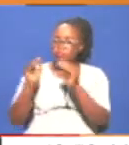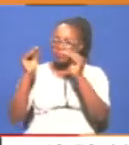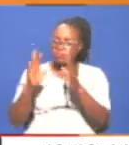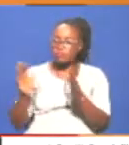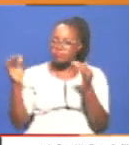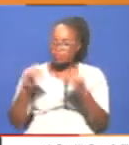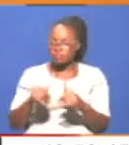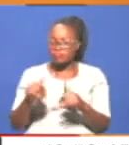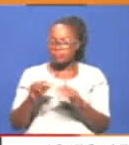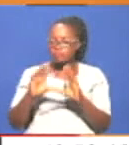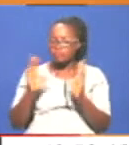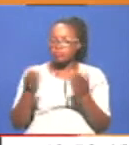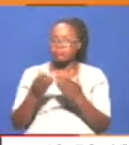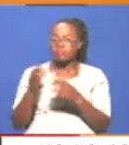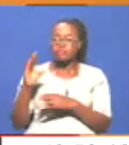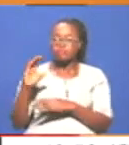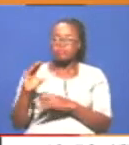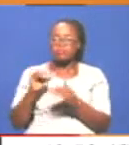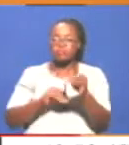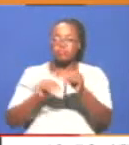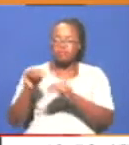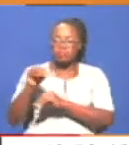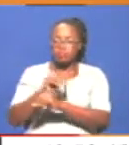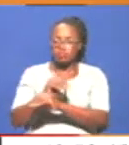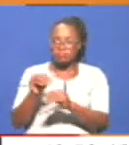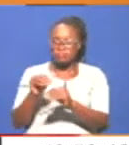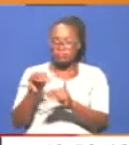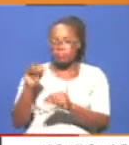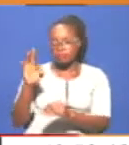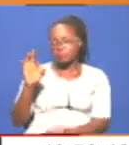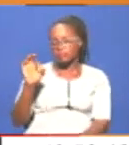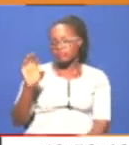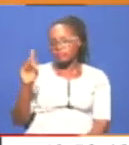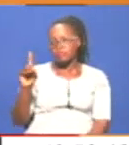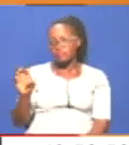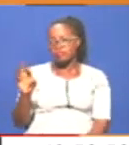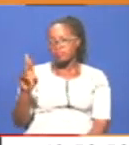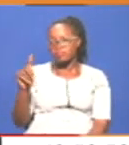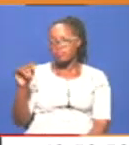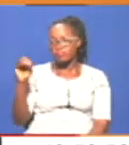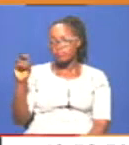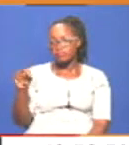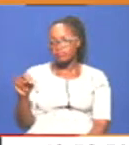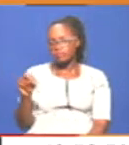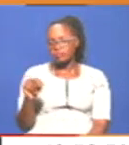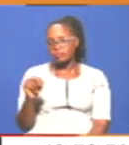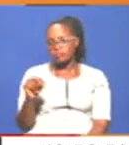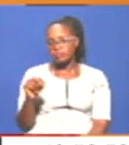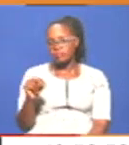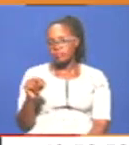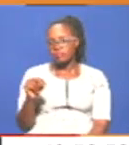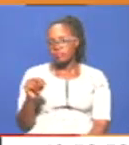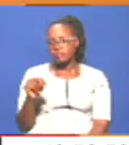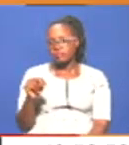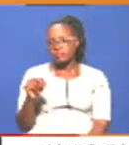Chess Federation Chess and Education Commission. And now that is headed by a grandmaster from Armenia, Grandmaster Sbatu Putian.